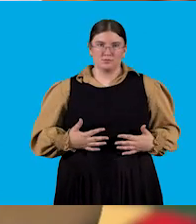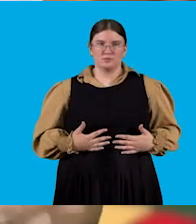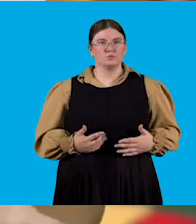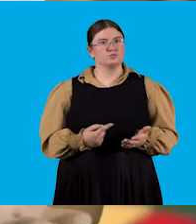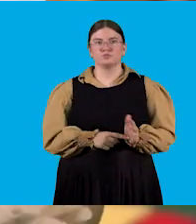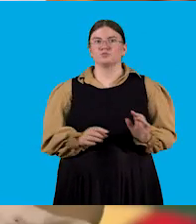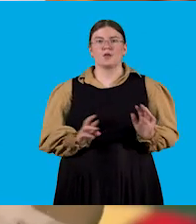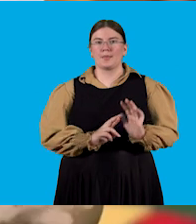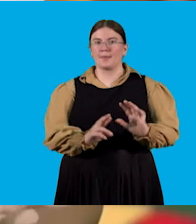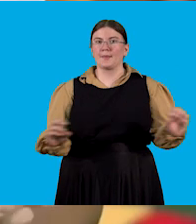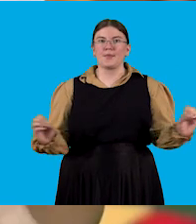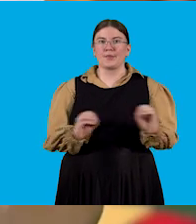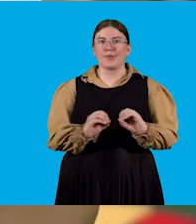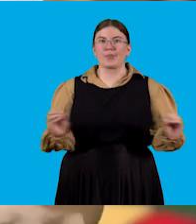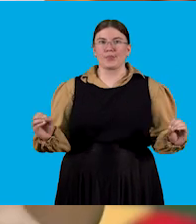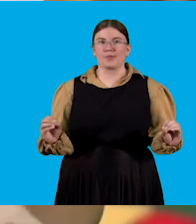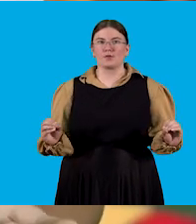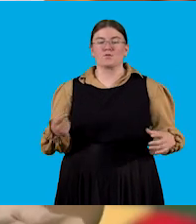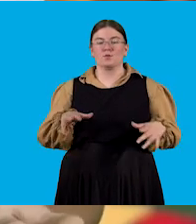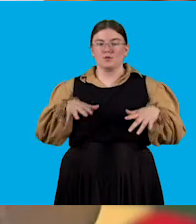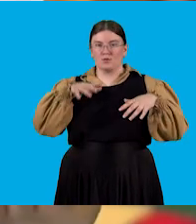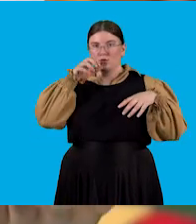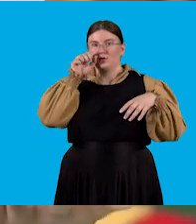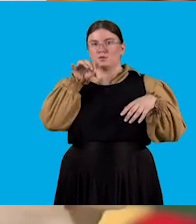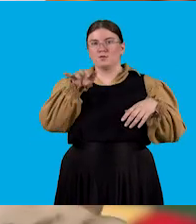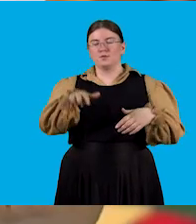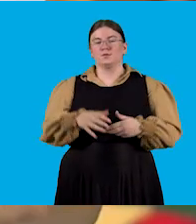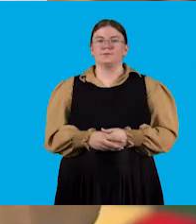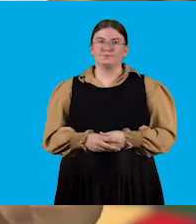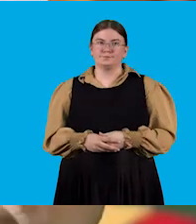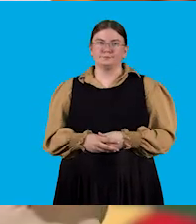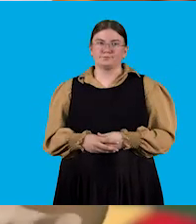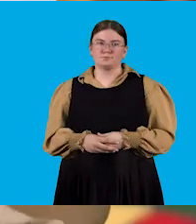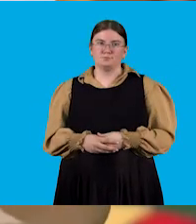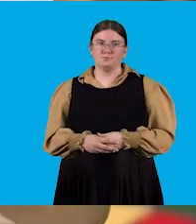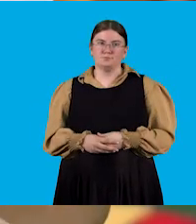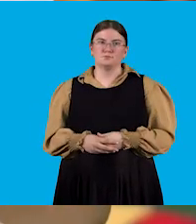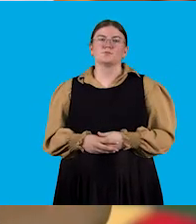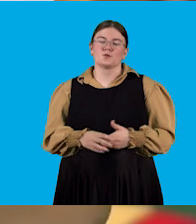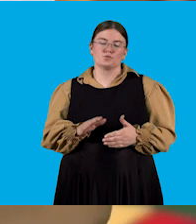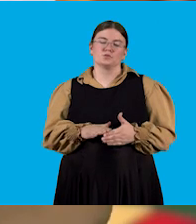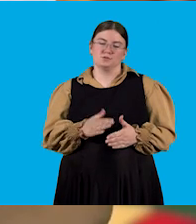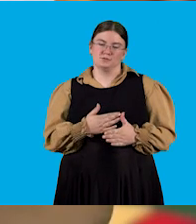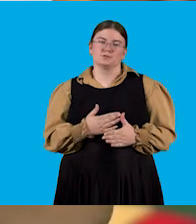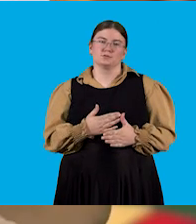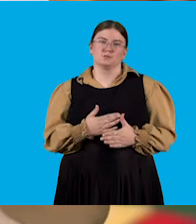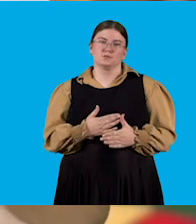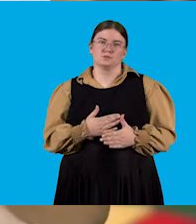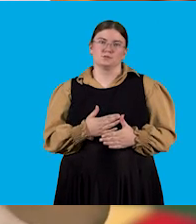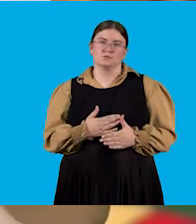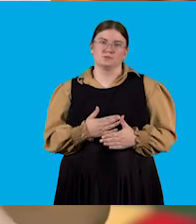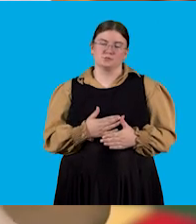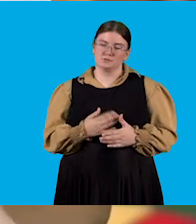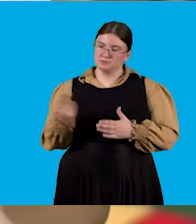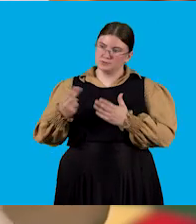also expand again during the process of breathing in and out. So this is the reason